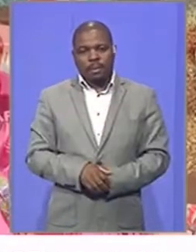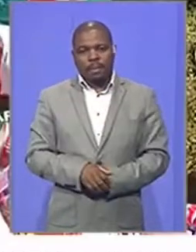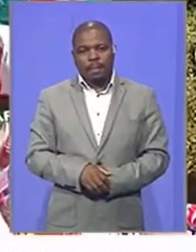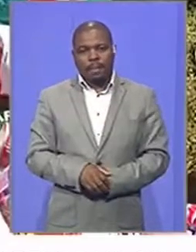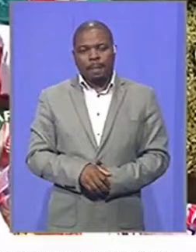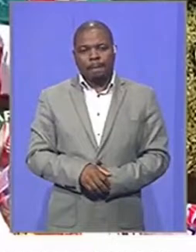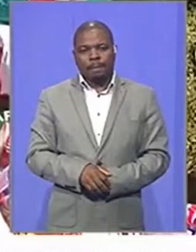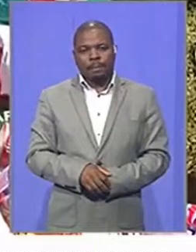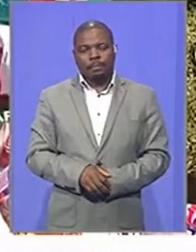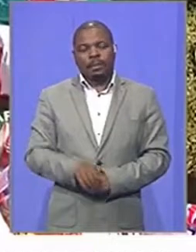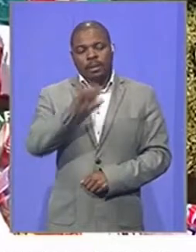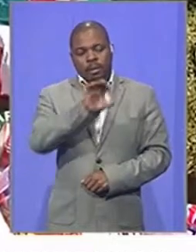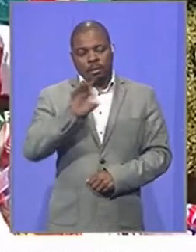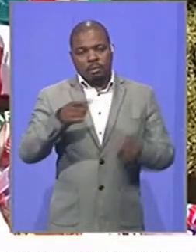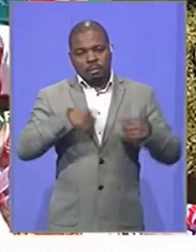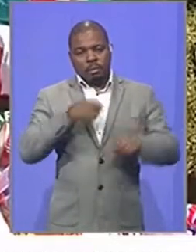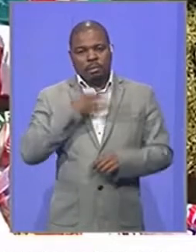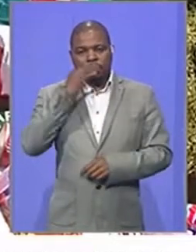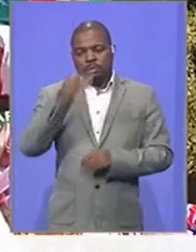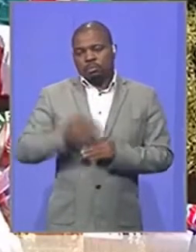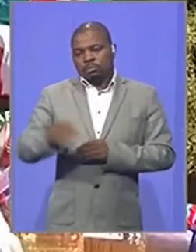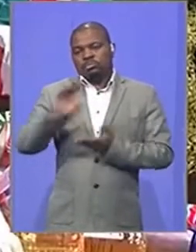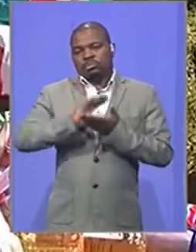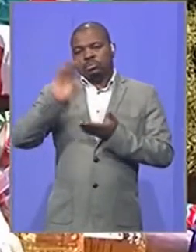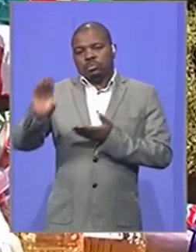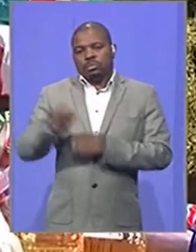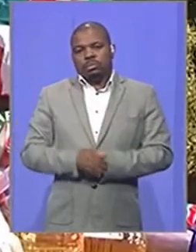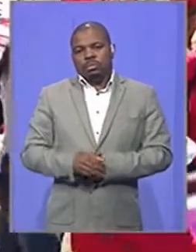land. EFF re ya go fana ka diranta tše